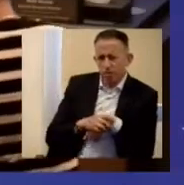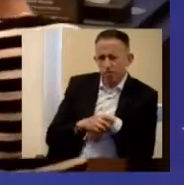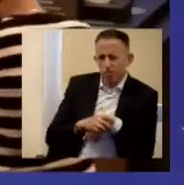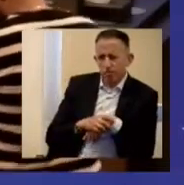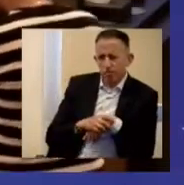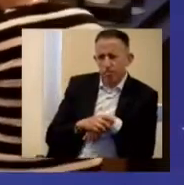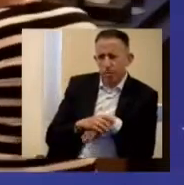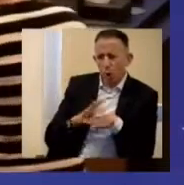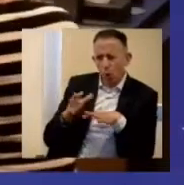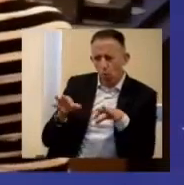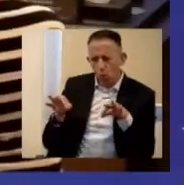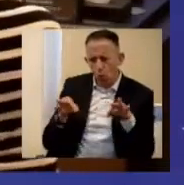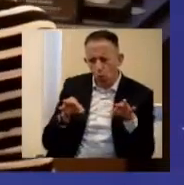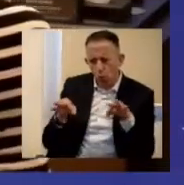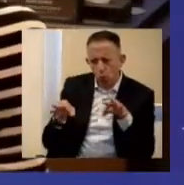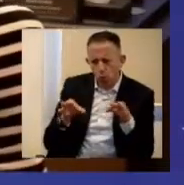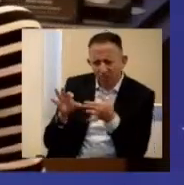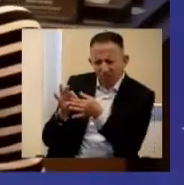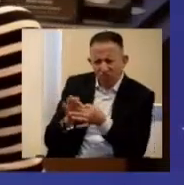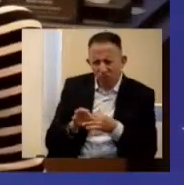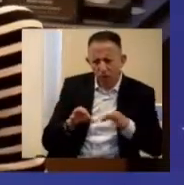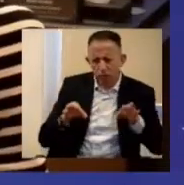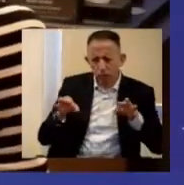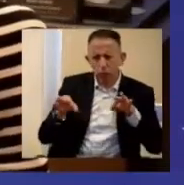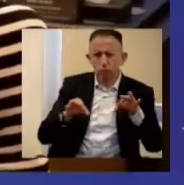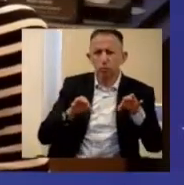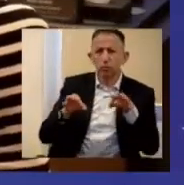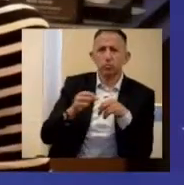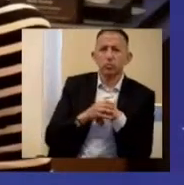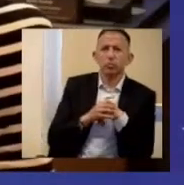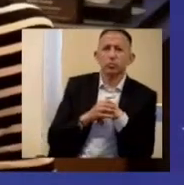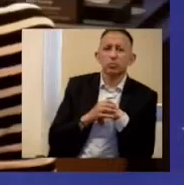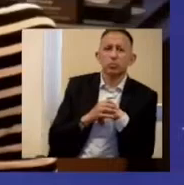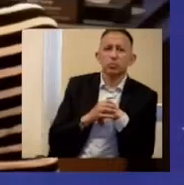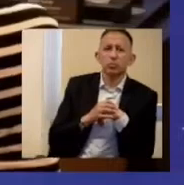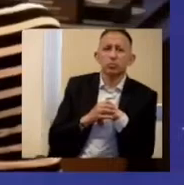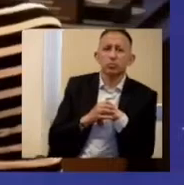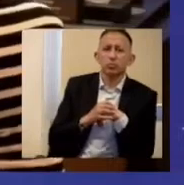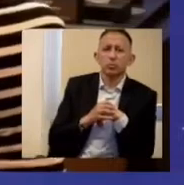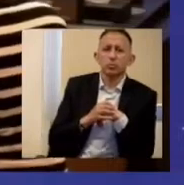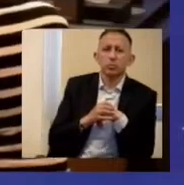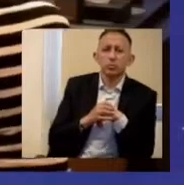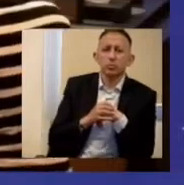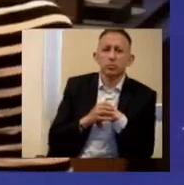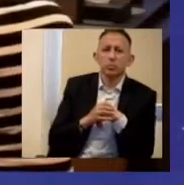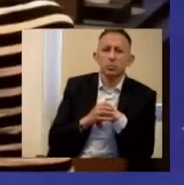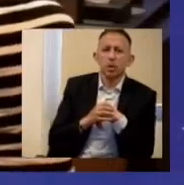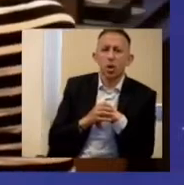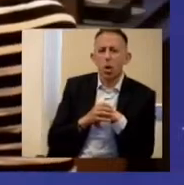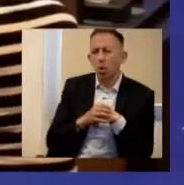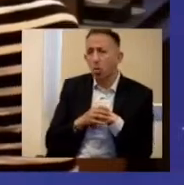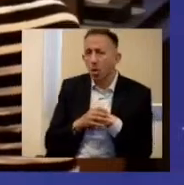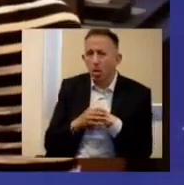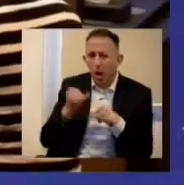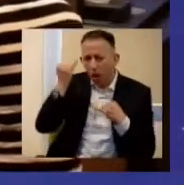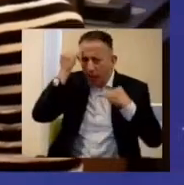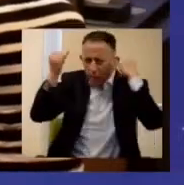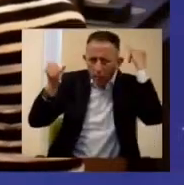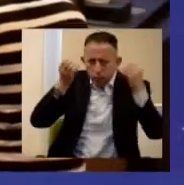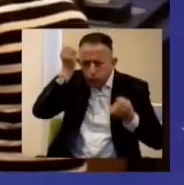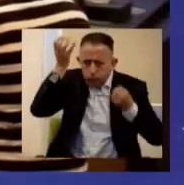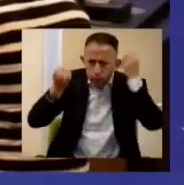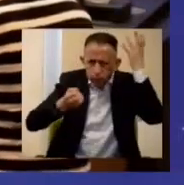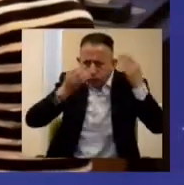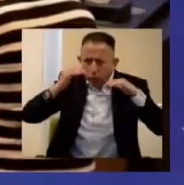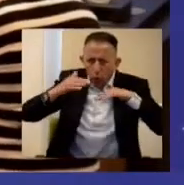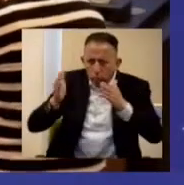these innovations on the right tracks. You mentioned that technique is ahead of science at the